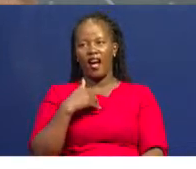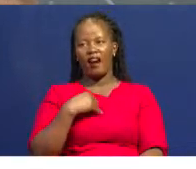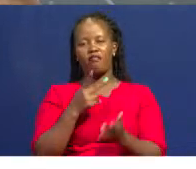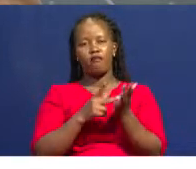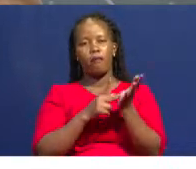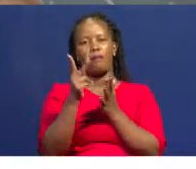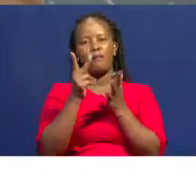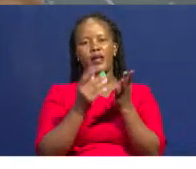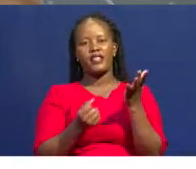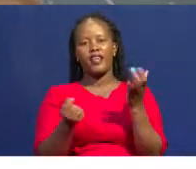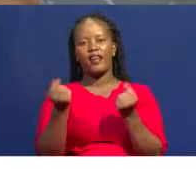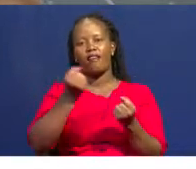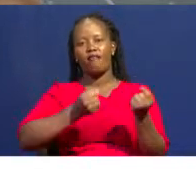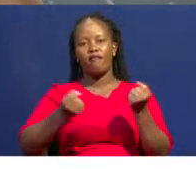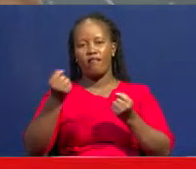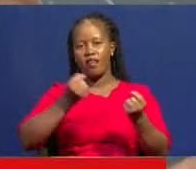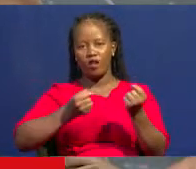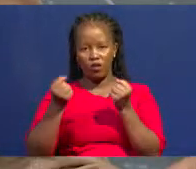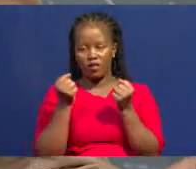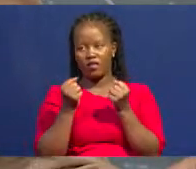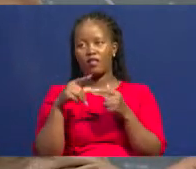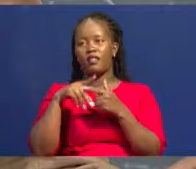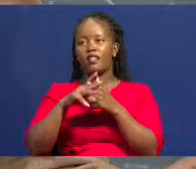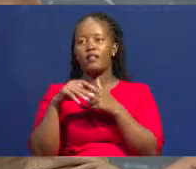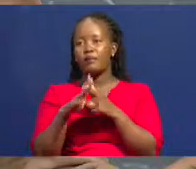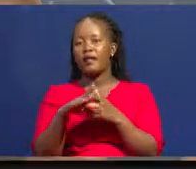vehicle out as cut of the road.